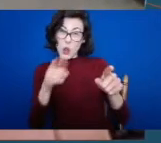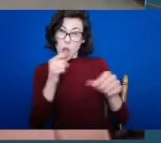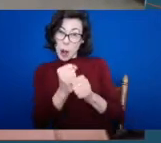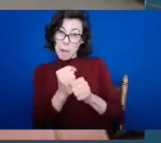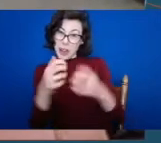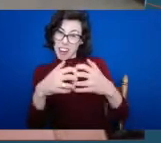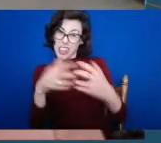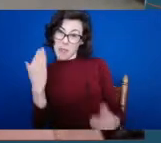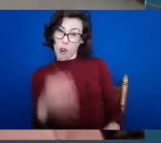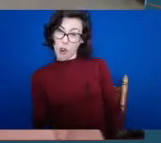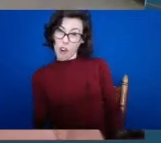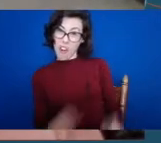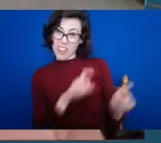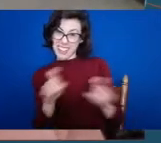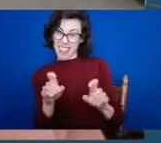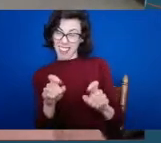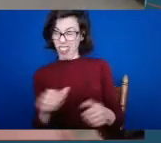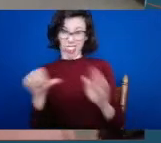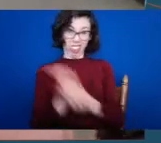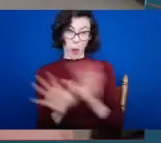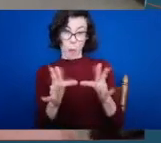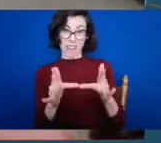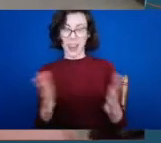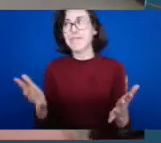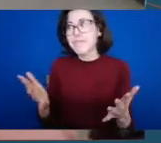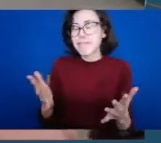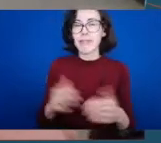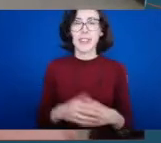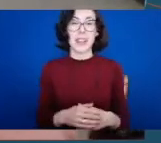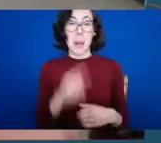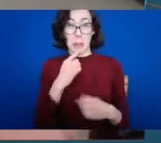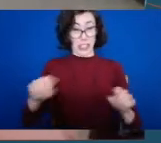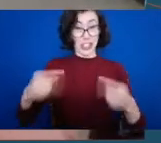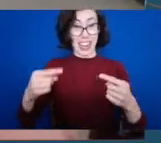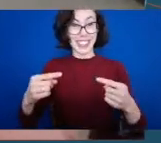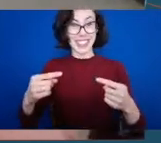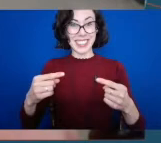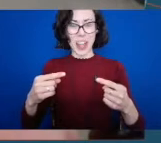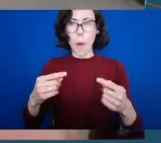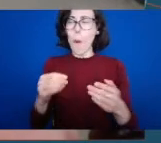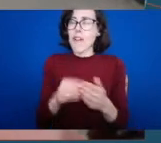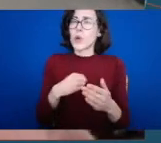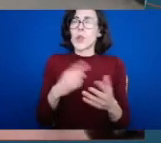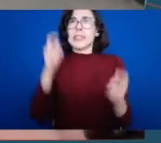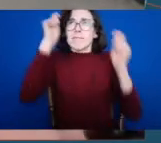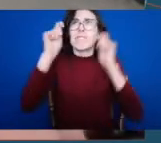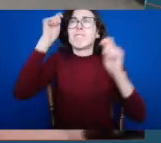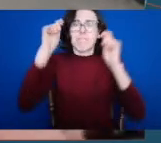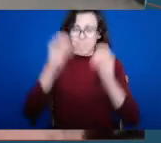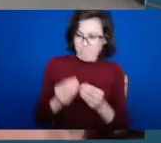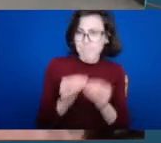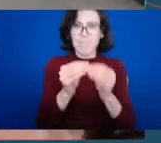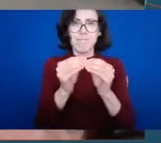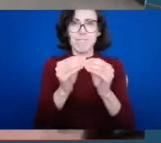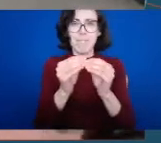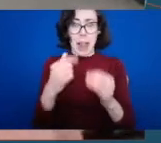no, I think overall, the challenges that I face, we obviously have to get incredibly creative. I meet people for a